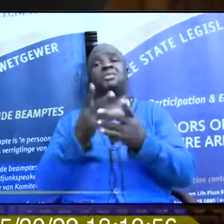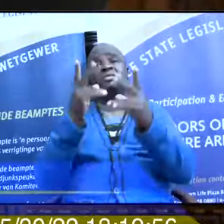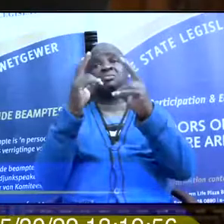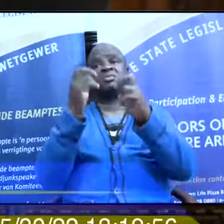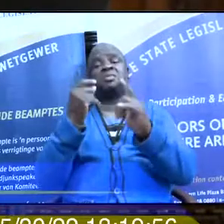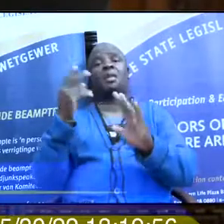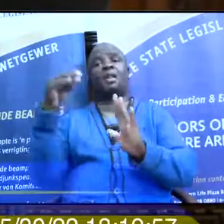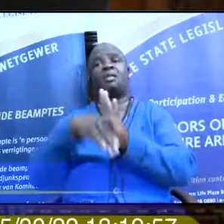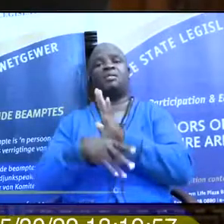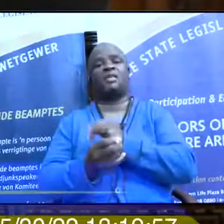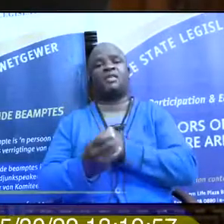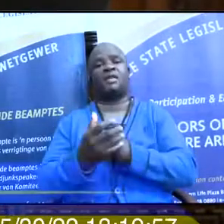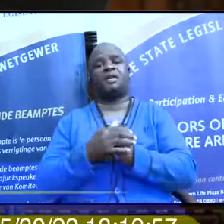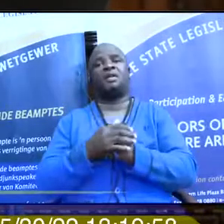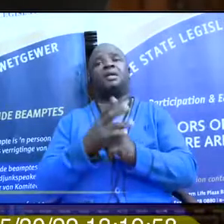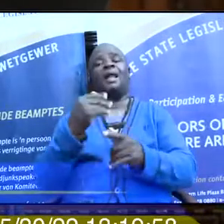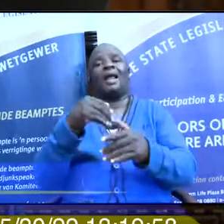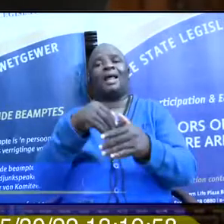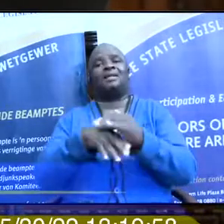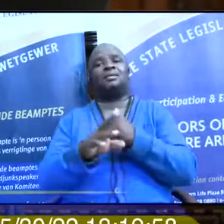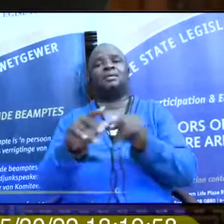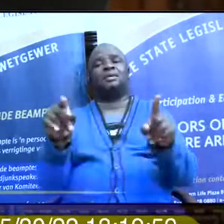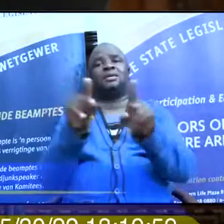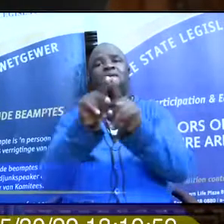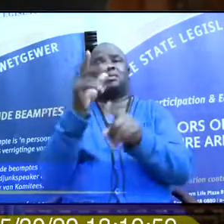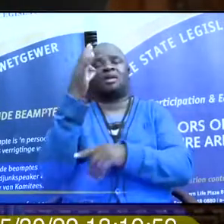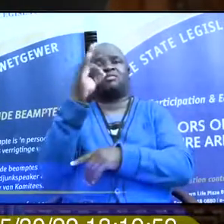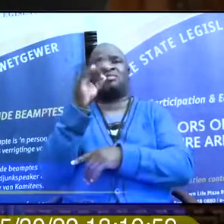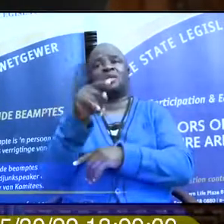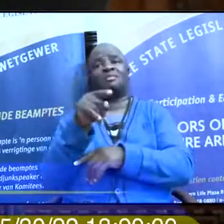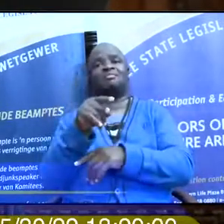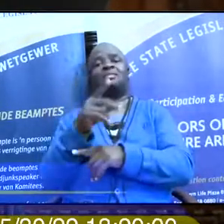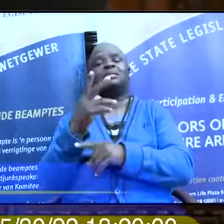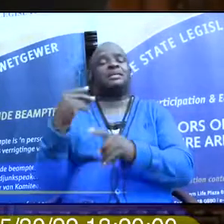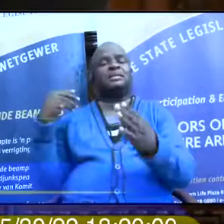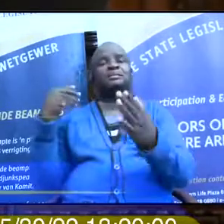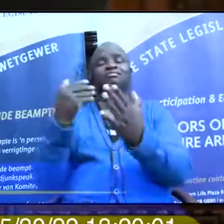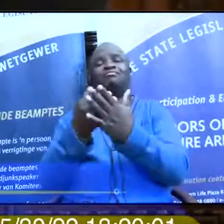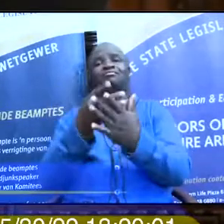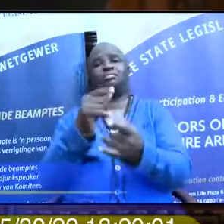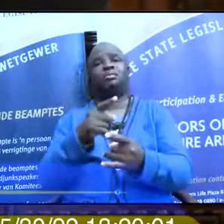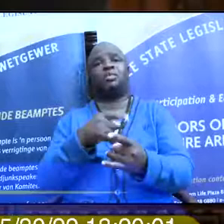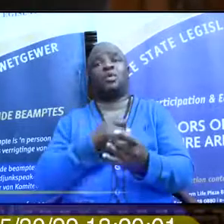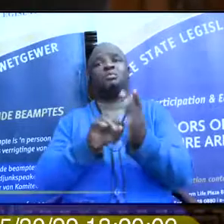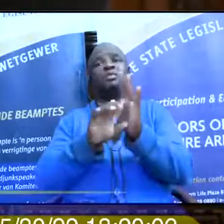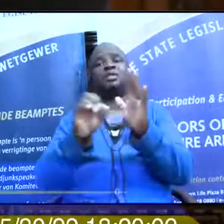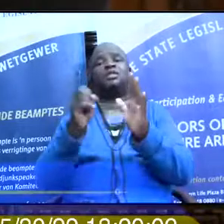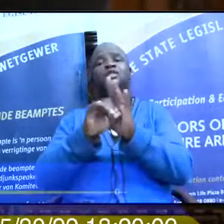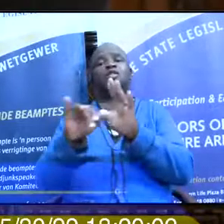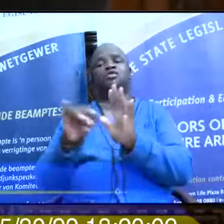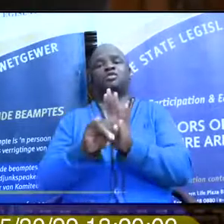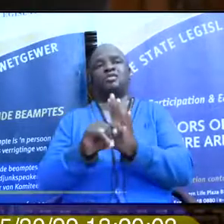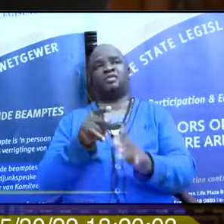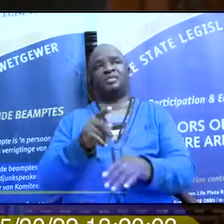milestone under the same government that has been championing its introduction with the current